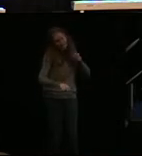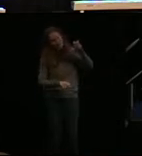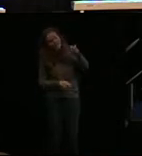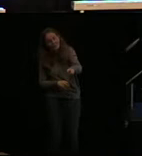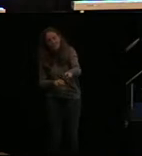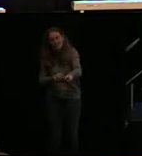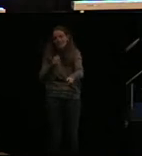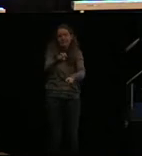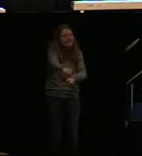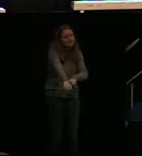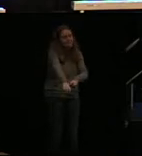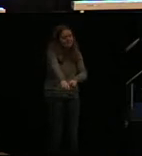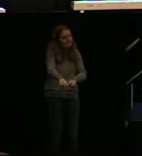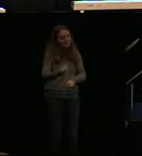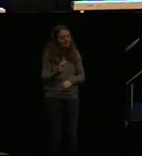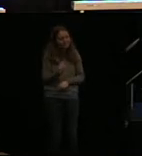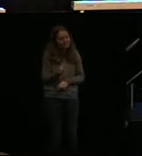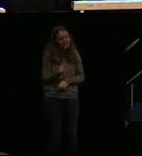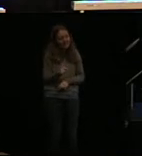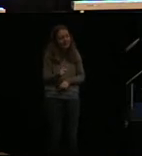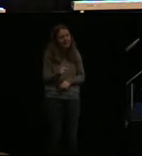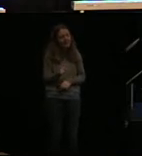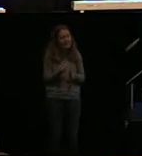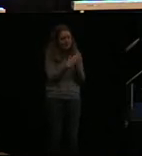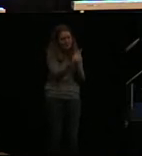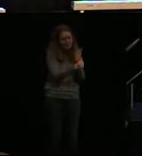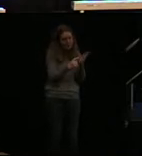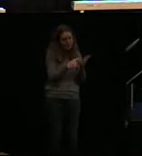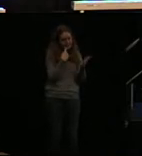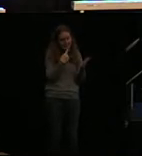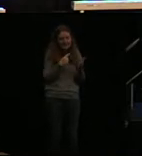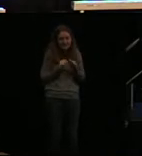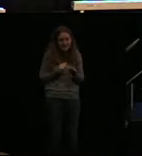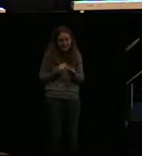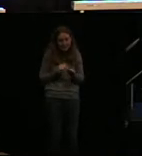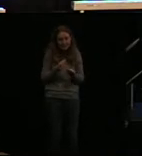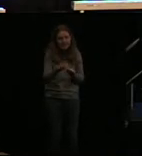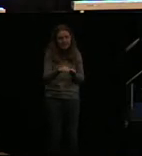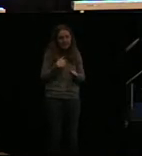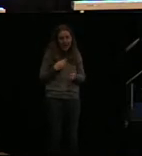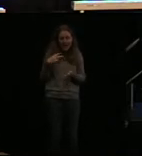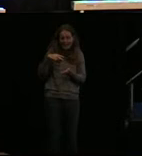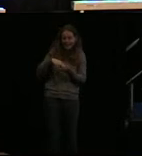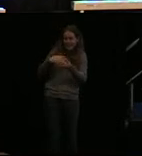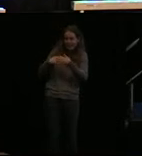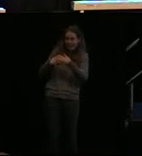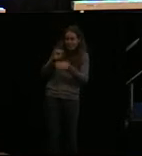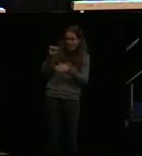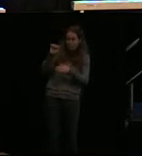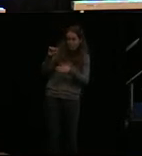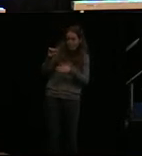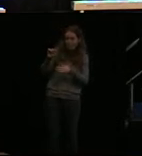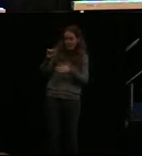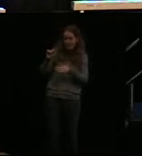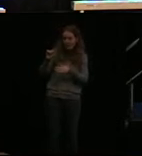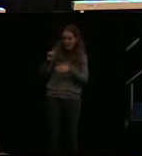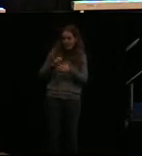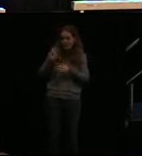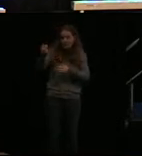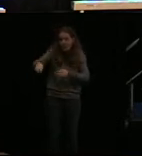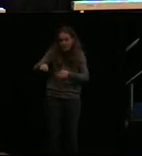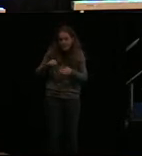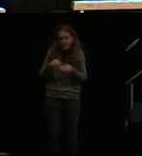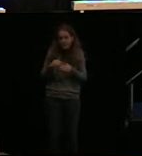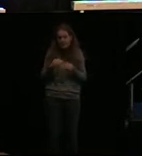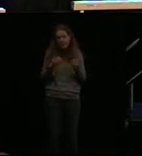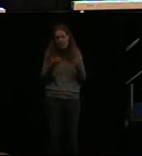know if you've noticed in the Bible, it's all about taking a step. You know, I stand at the door and knock and open the door. What, to jump in? No, to welcome